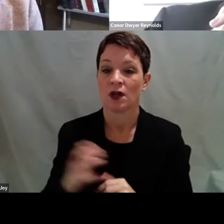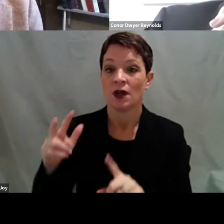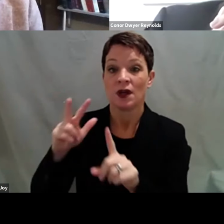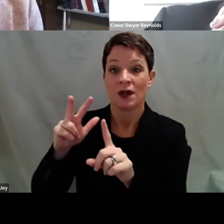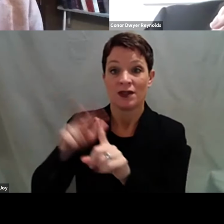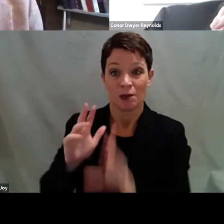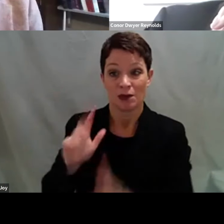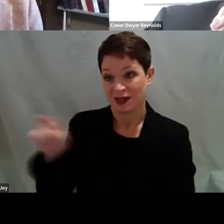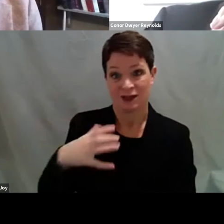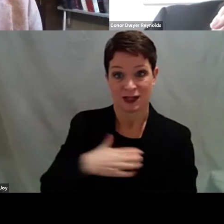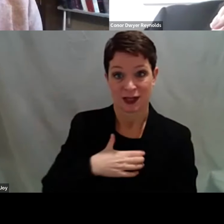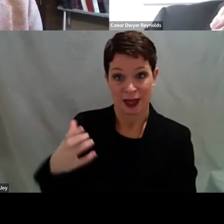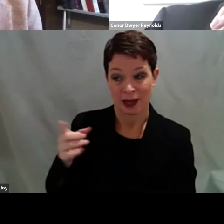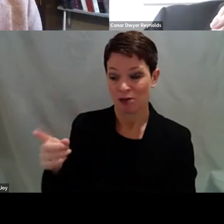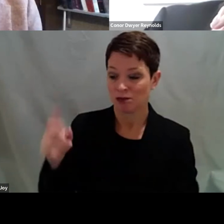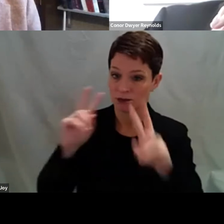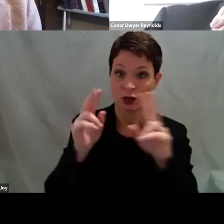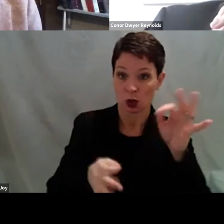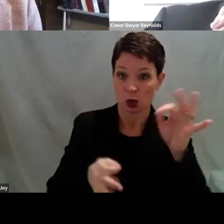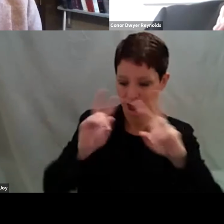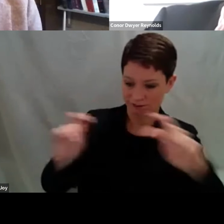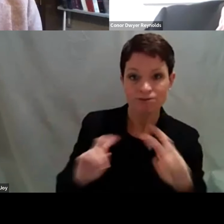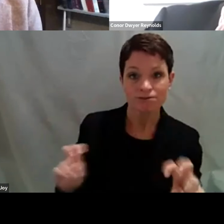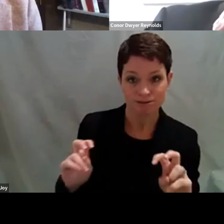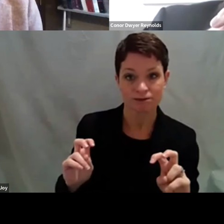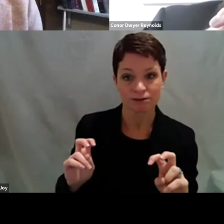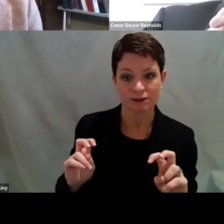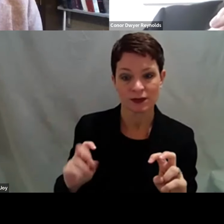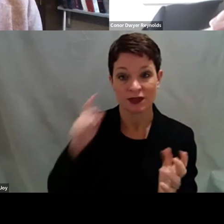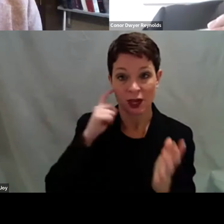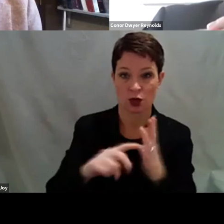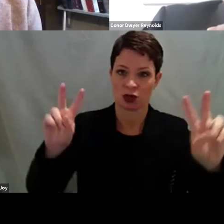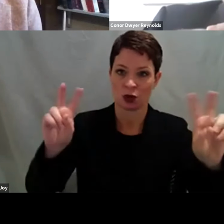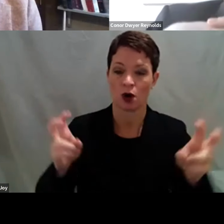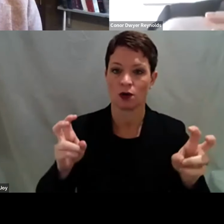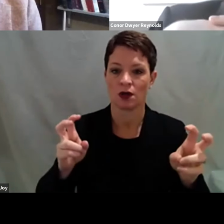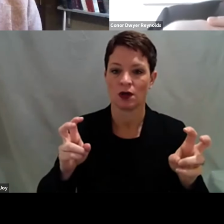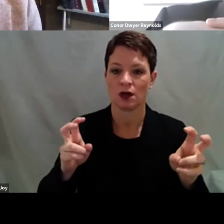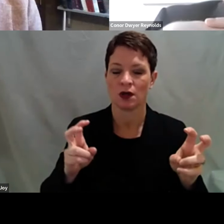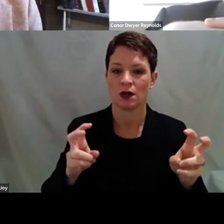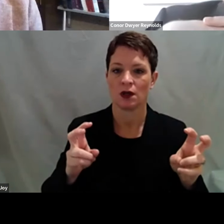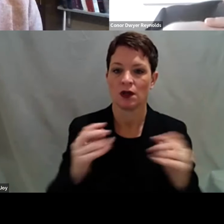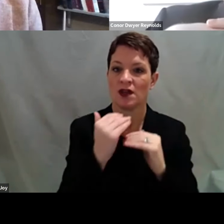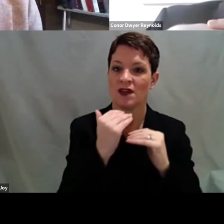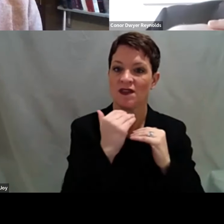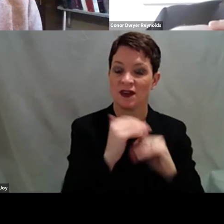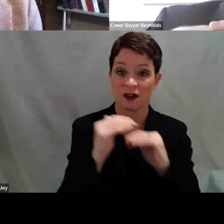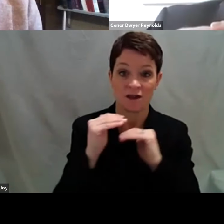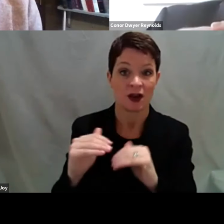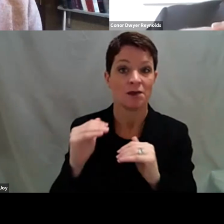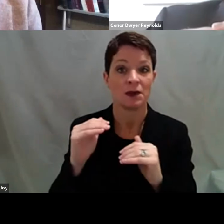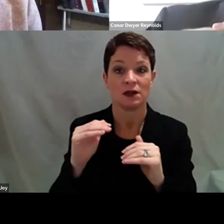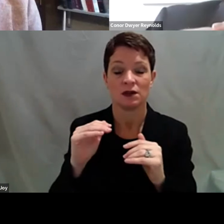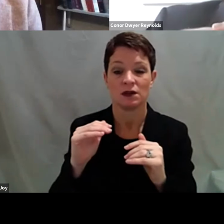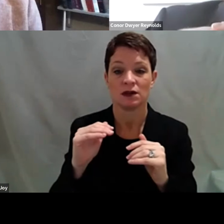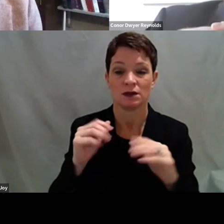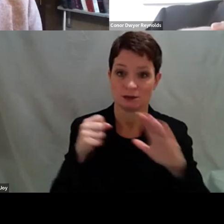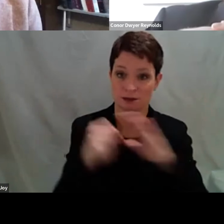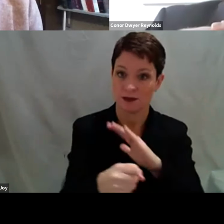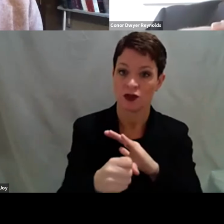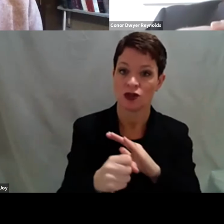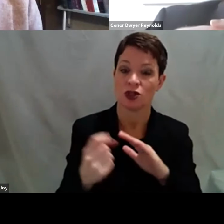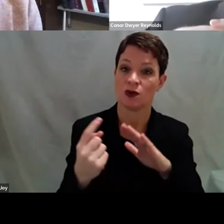claims, the court noted that, and I'm quoting, the confinement to which segregating inmates